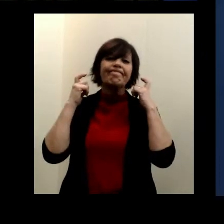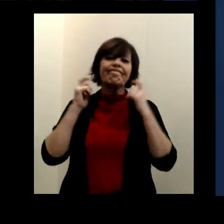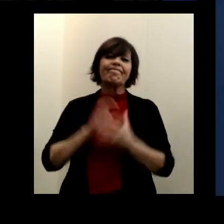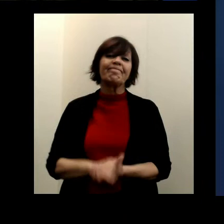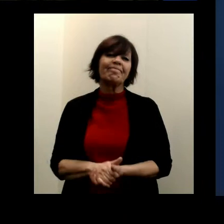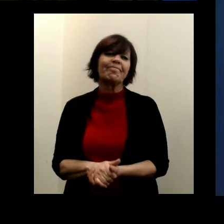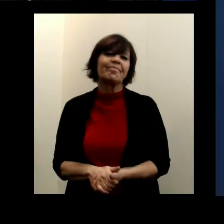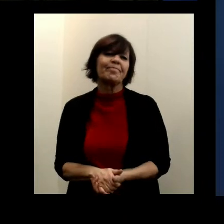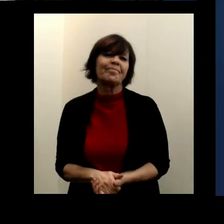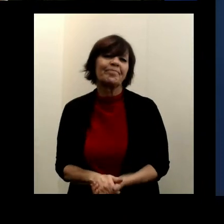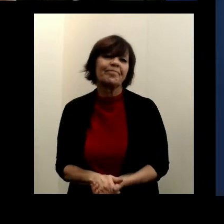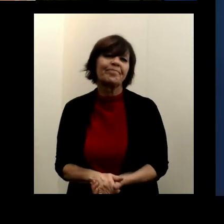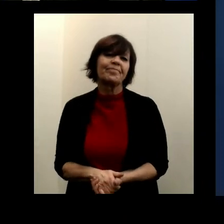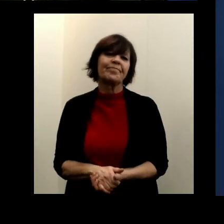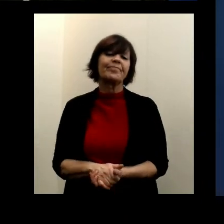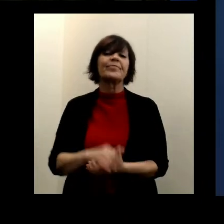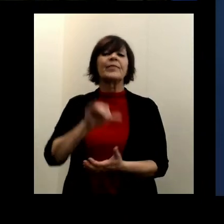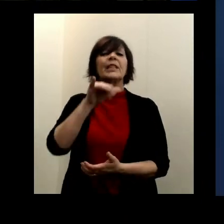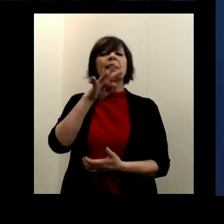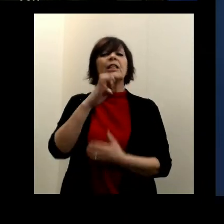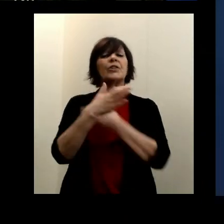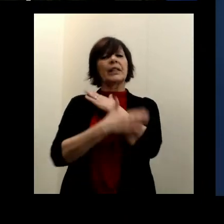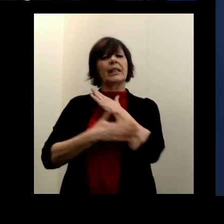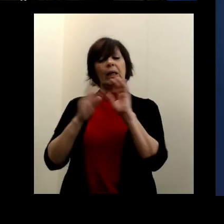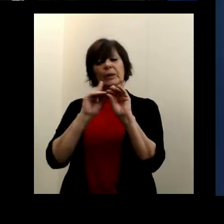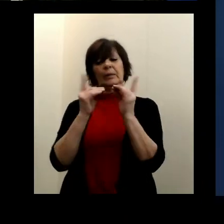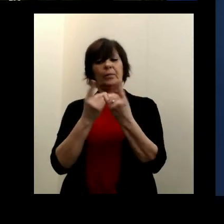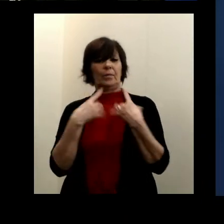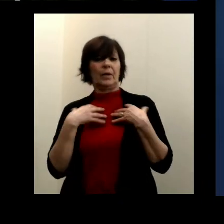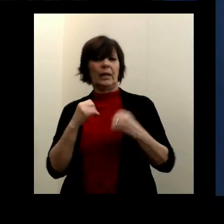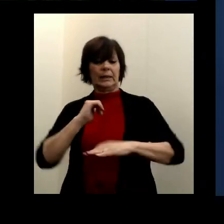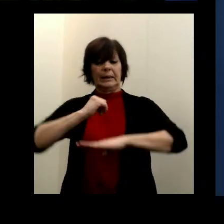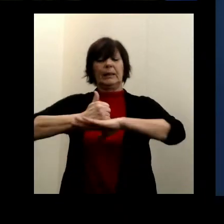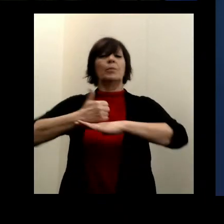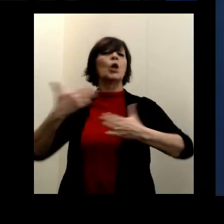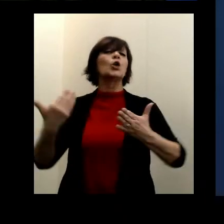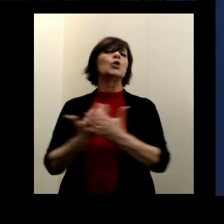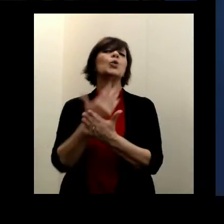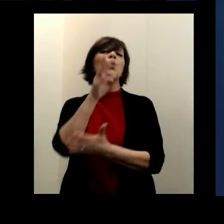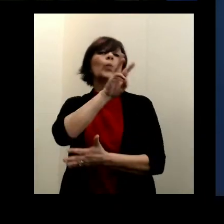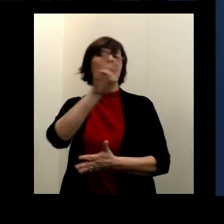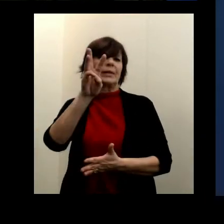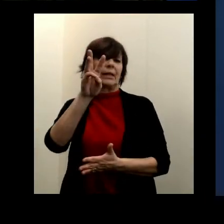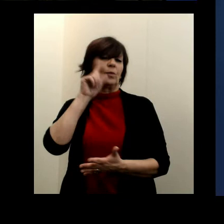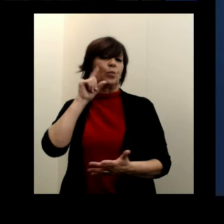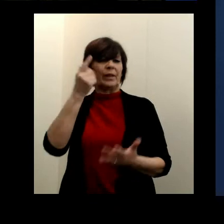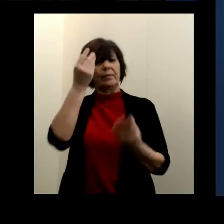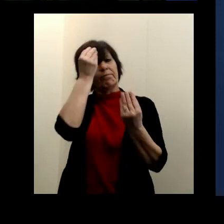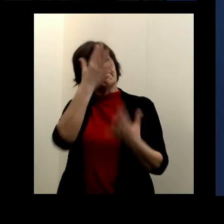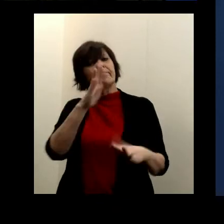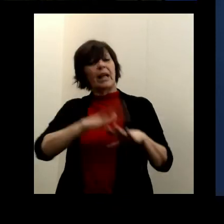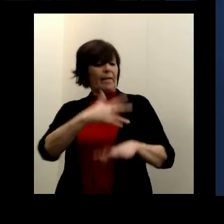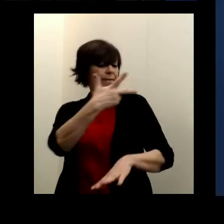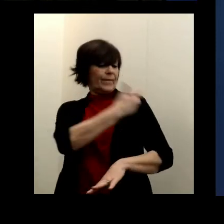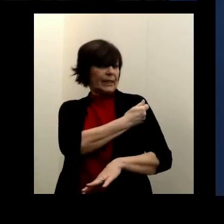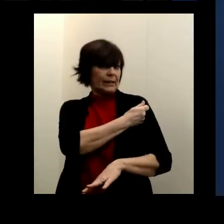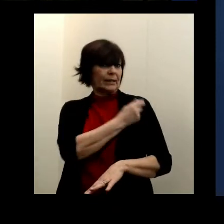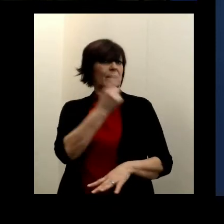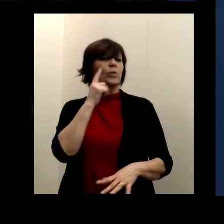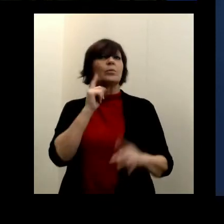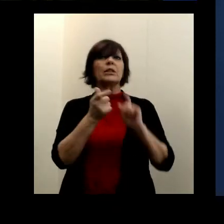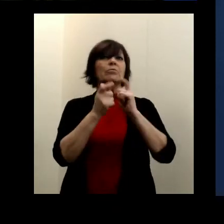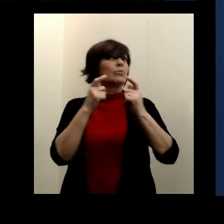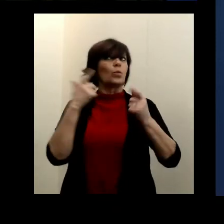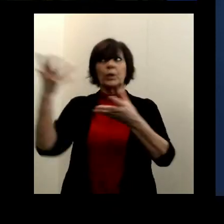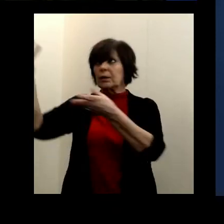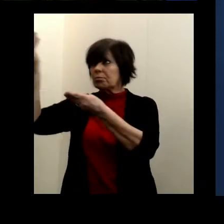masks. And the Erie County Department of Health has set up a new web page with information on vaccines and will be updated as we